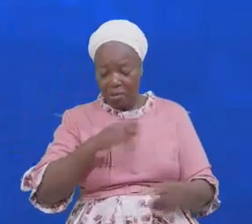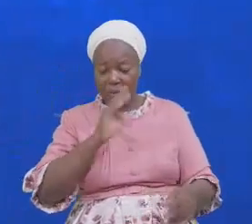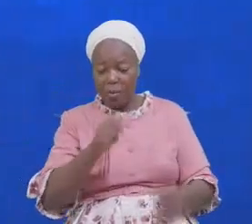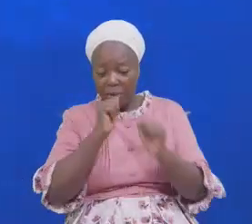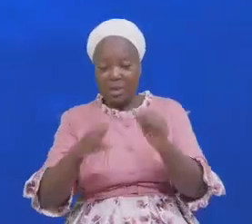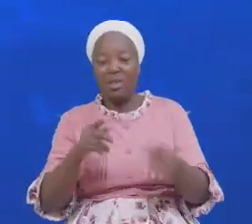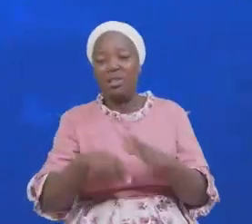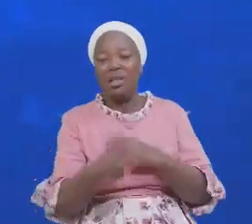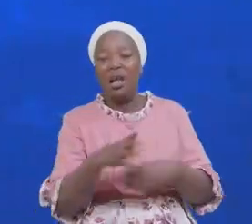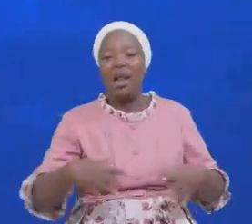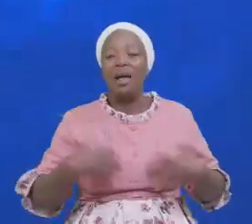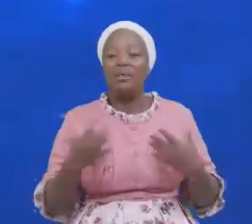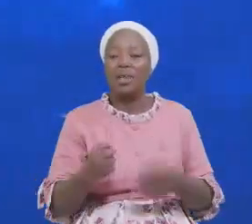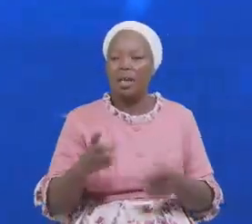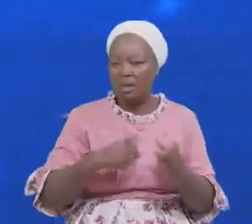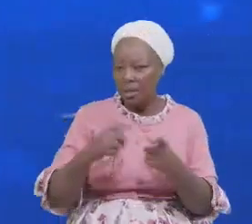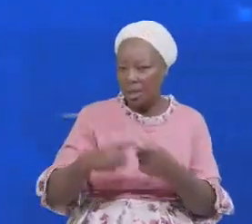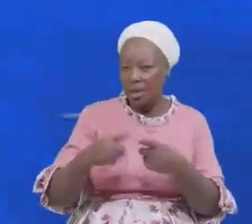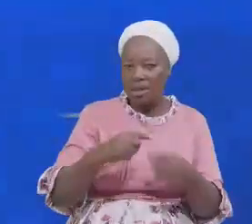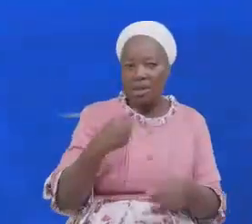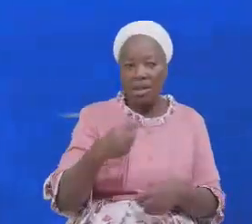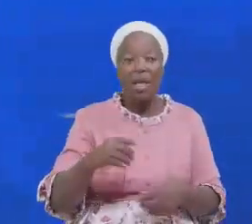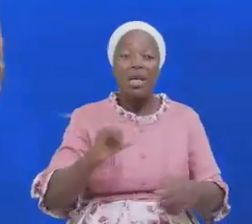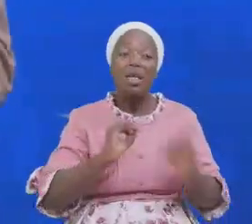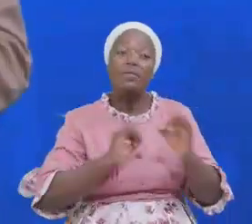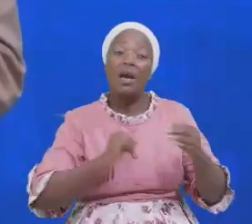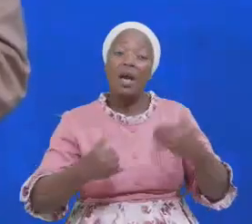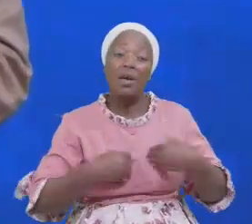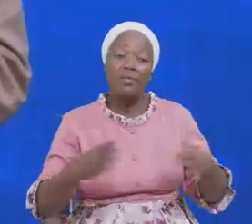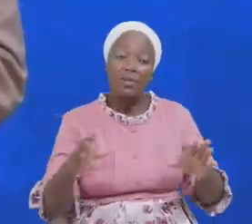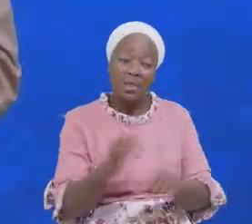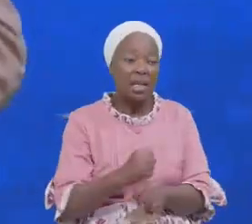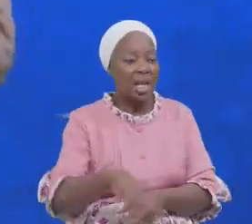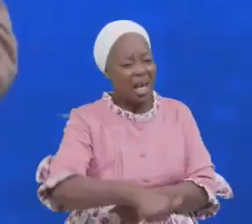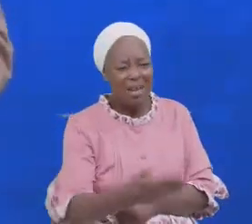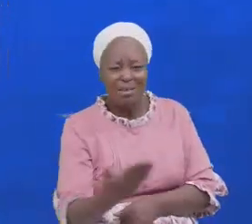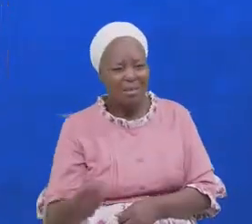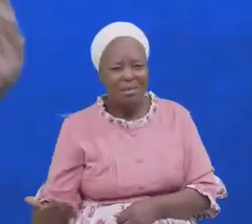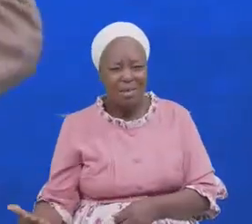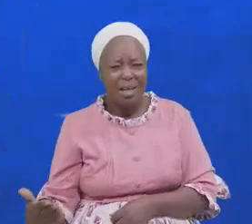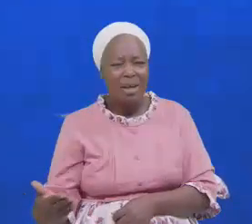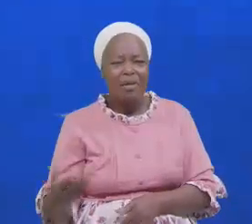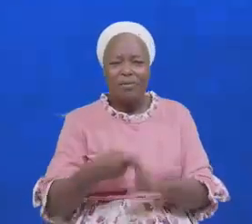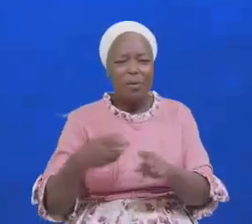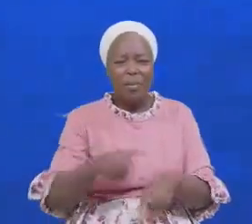And then he said, if I have taken anything from any